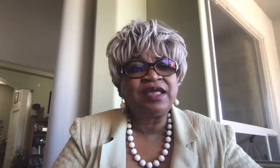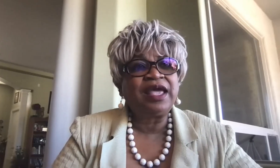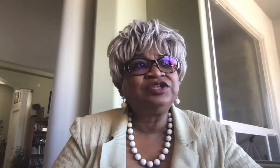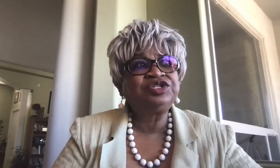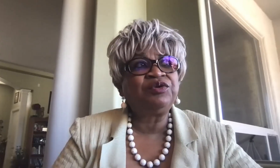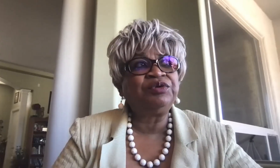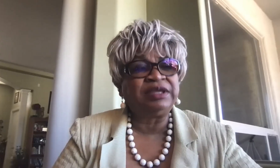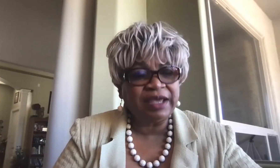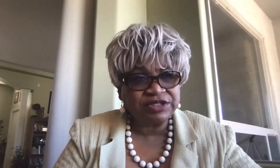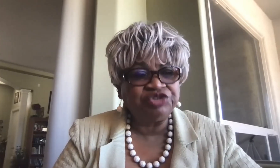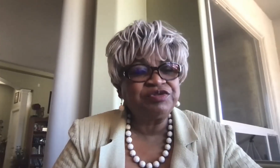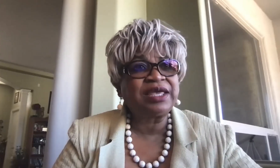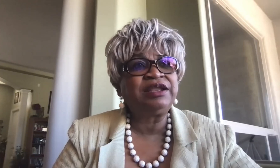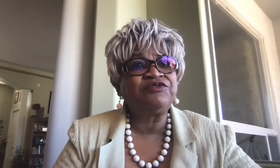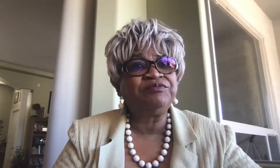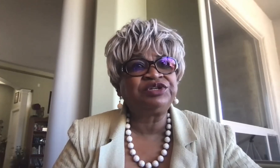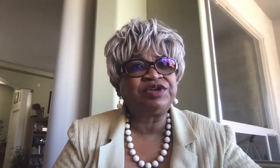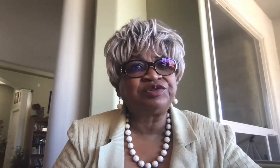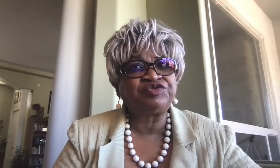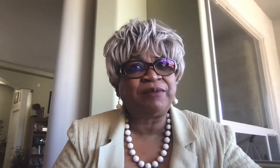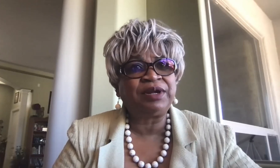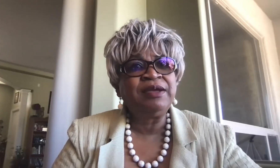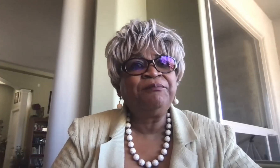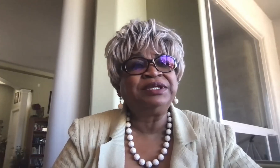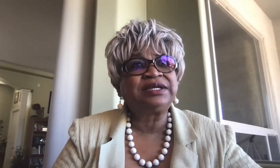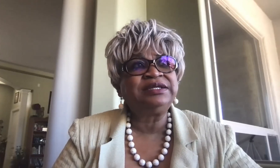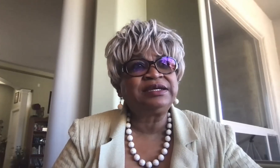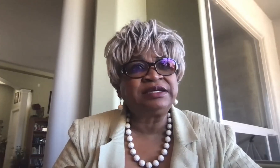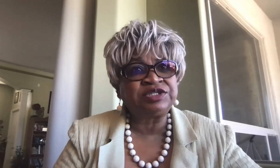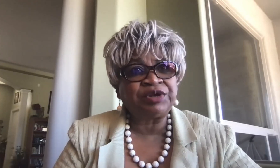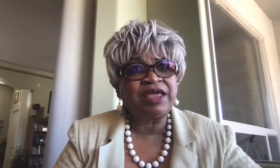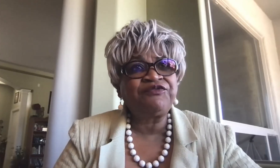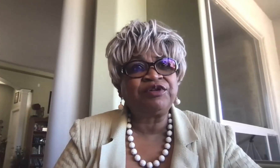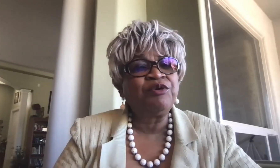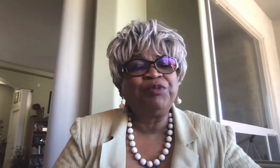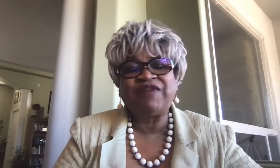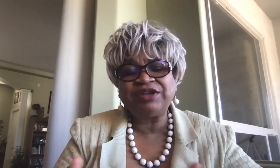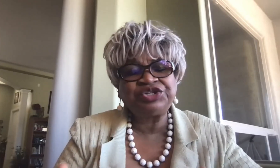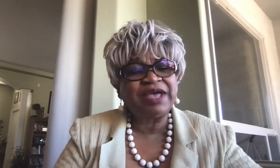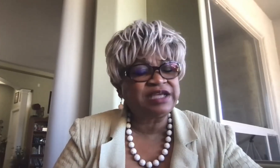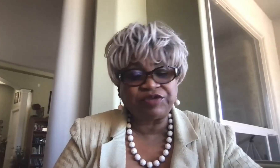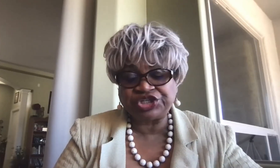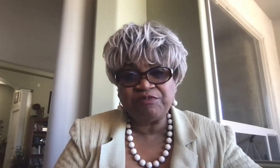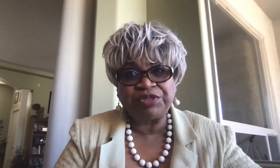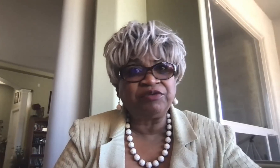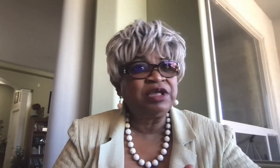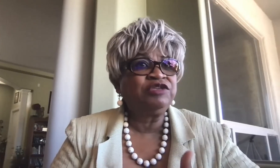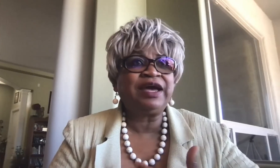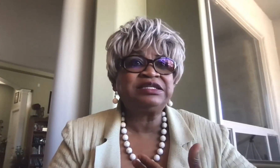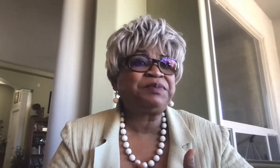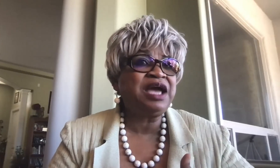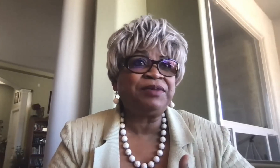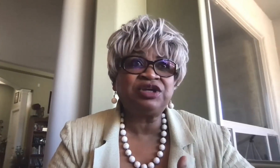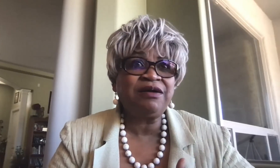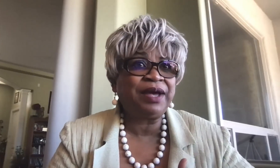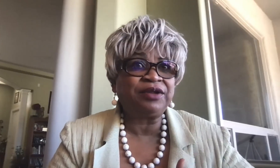thing. And so, yes, you can heal from generational trauma, but it's going to take a concerted effort. We've got to, as I was sharing with you, you got